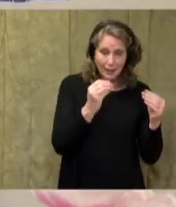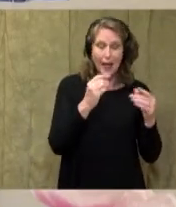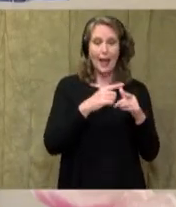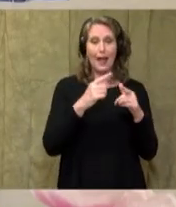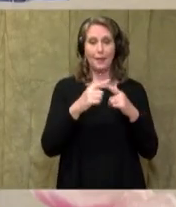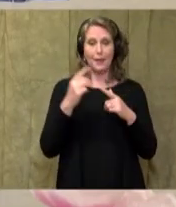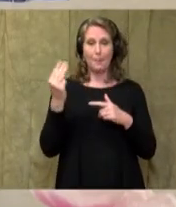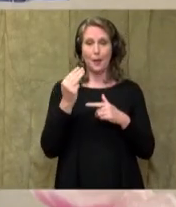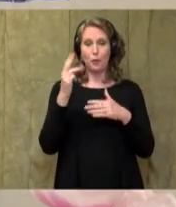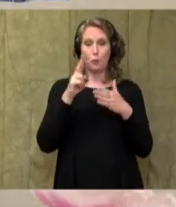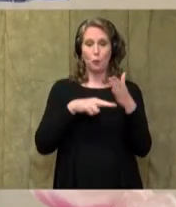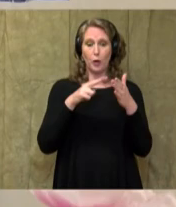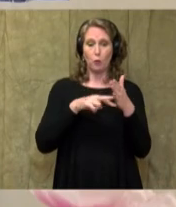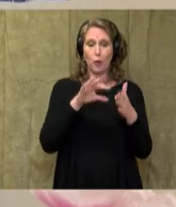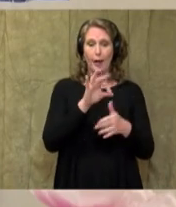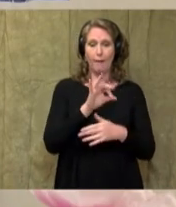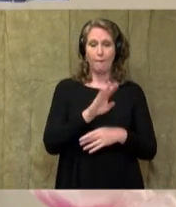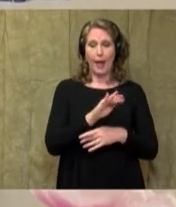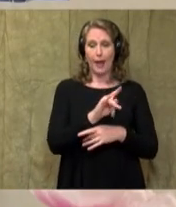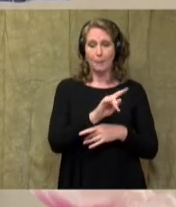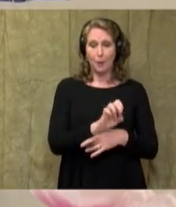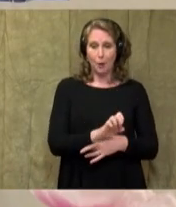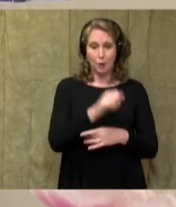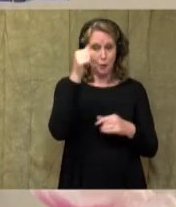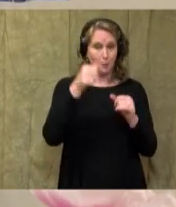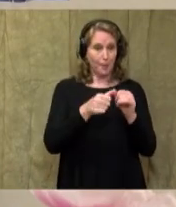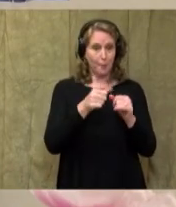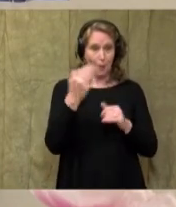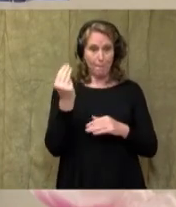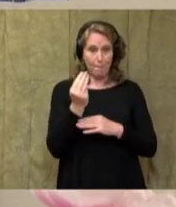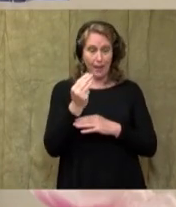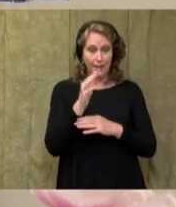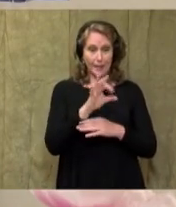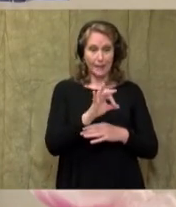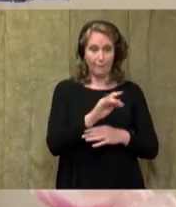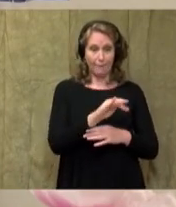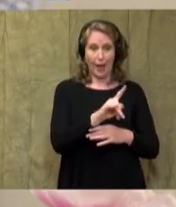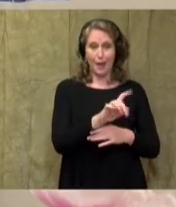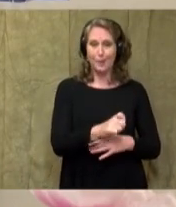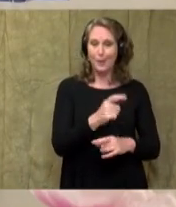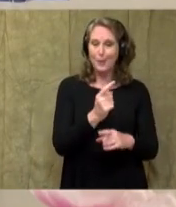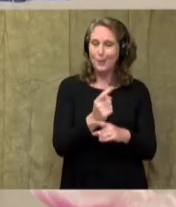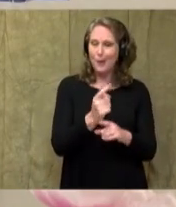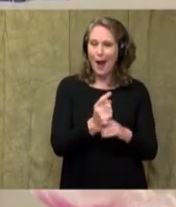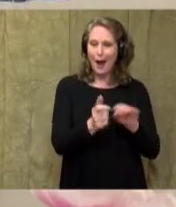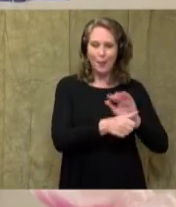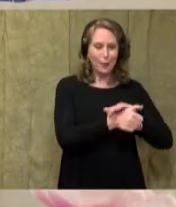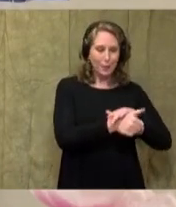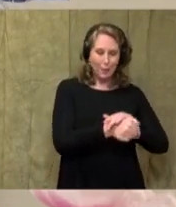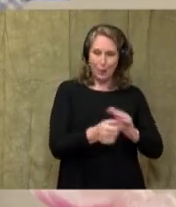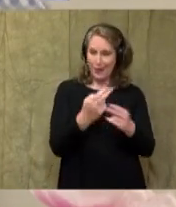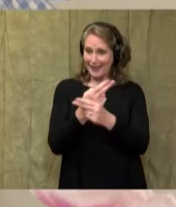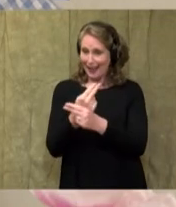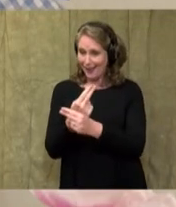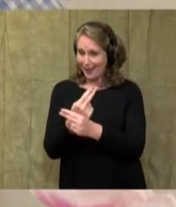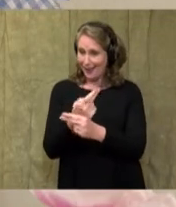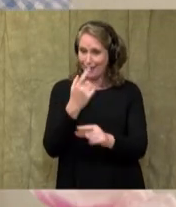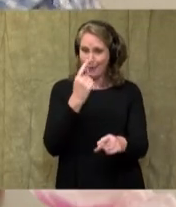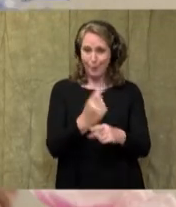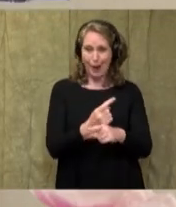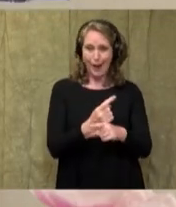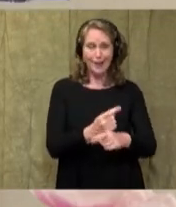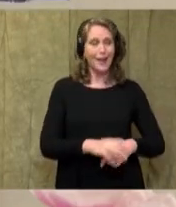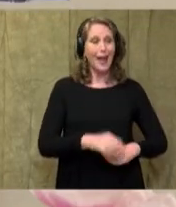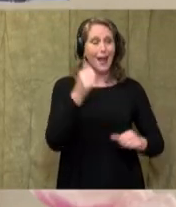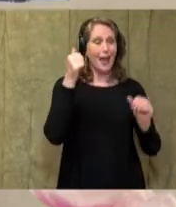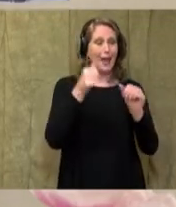a fable. Do y'all remember what fable we read on Monday? The Tortoise and the Hare. That's exactly right.